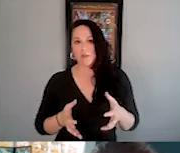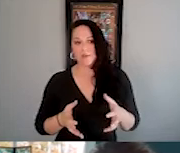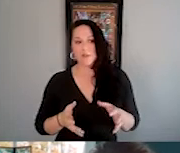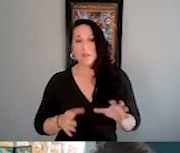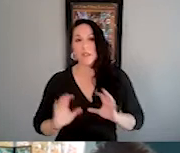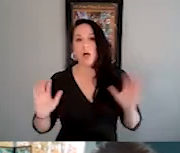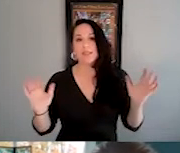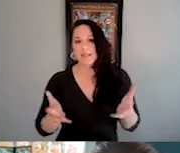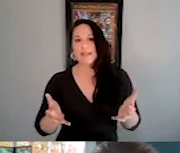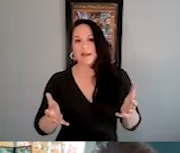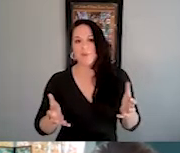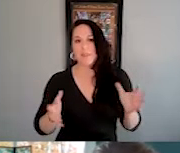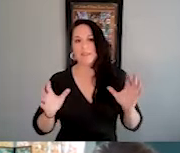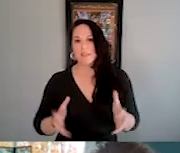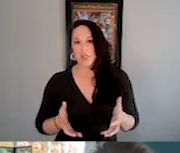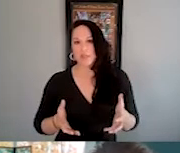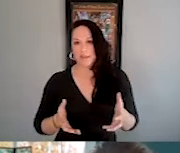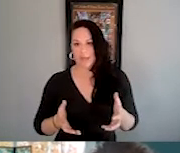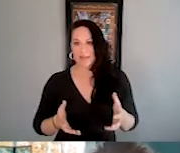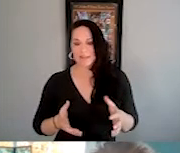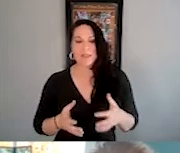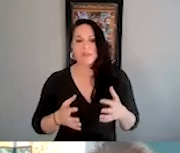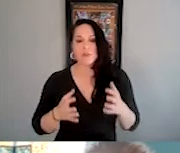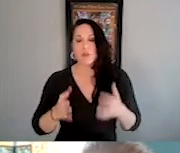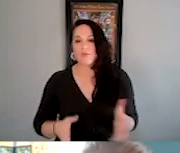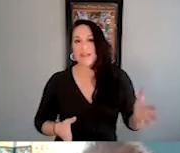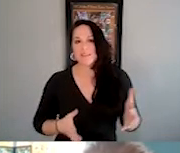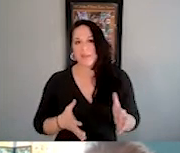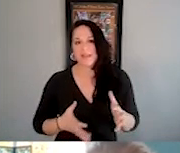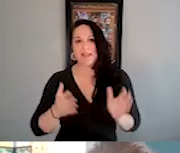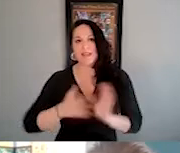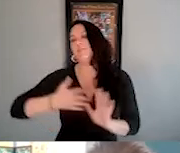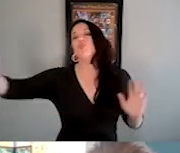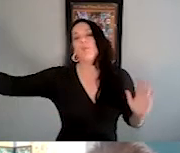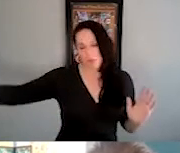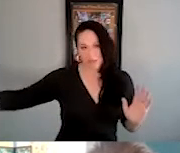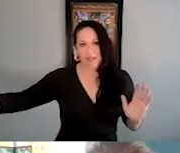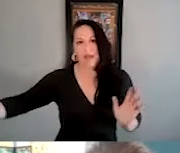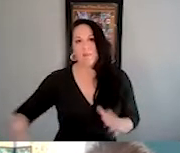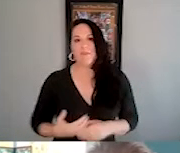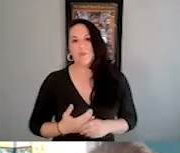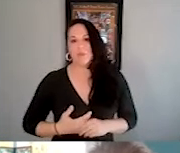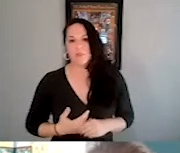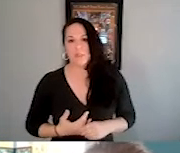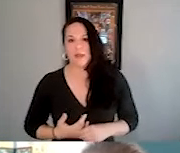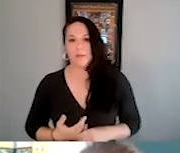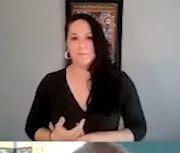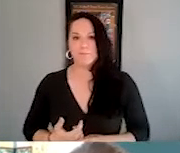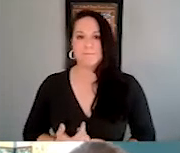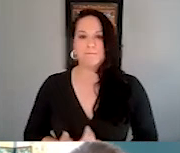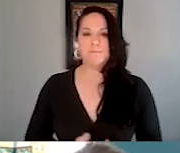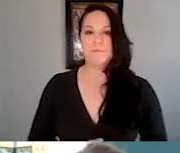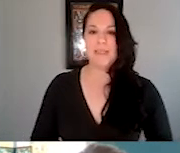we did it on a local level, on a state level, because they saw the impact. So your investment can triple if you do this really